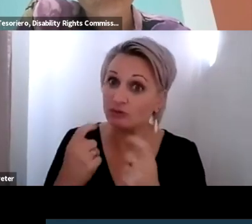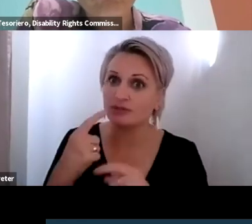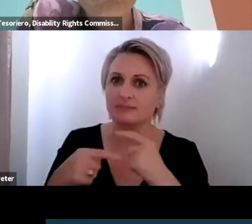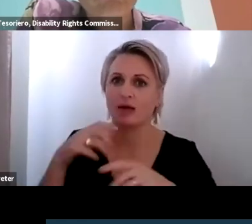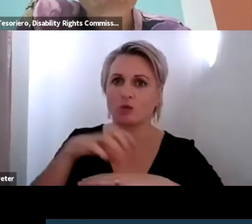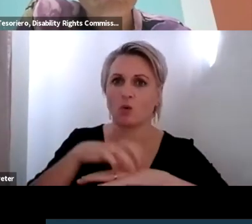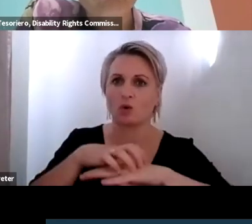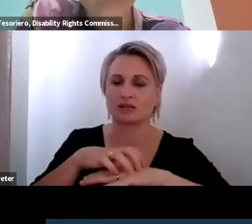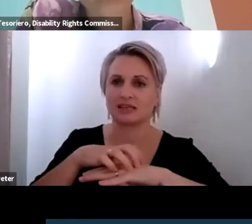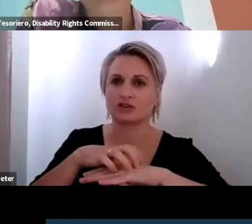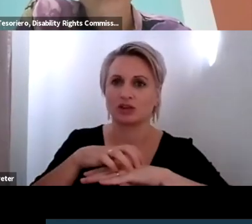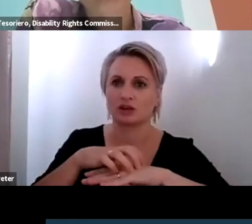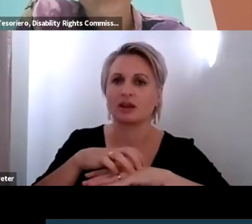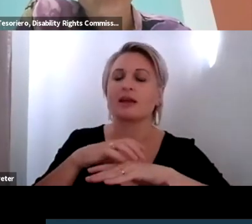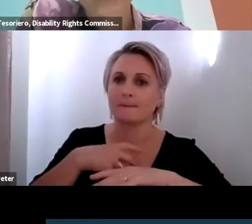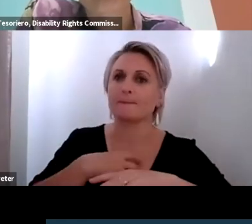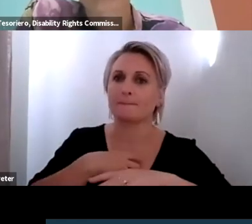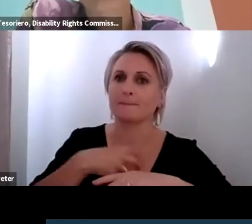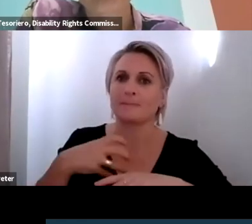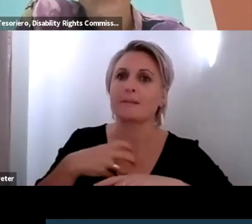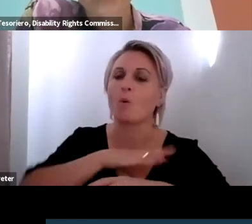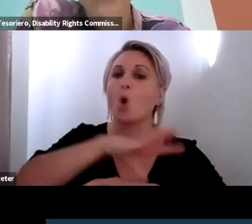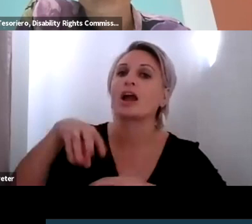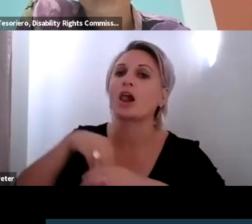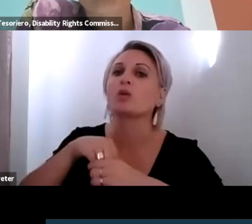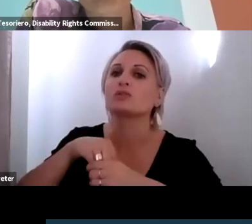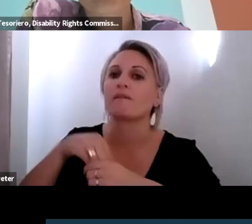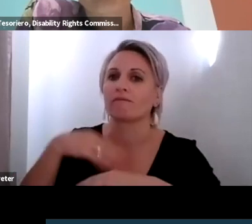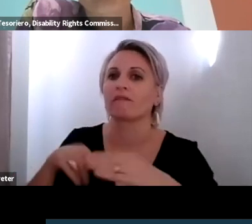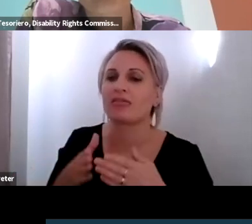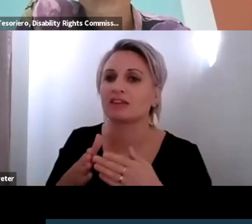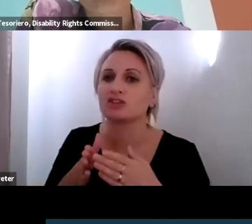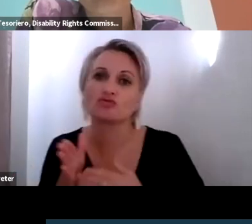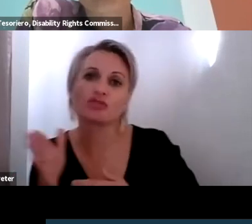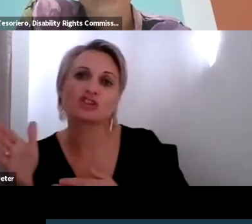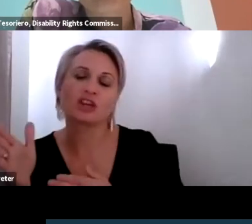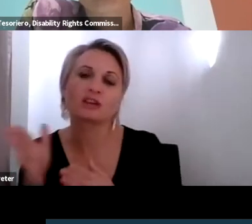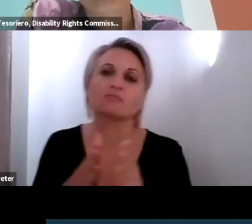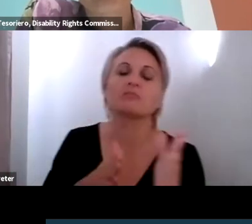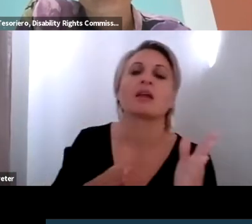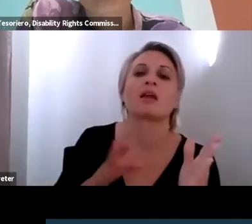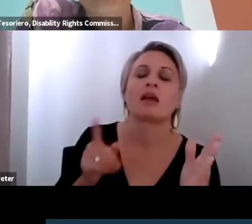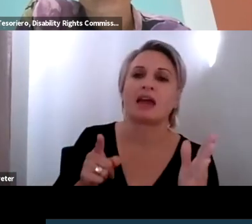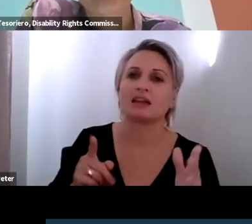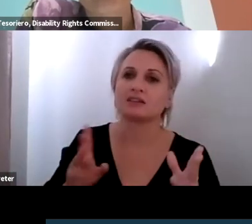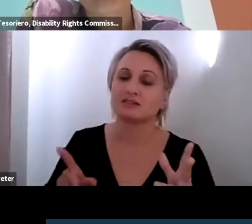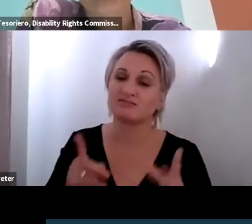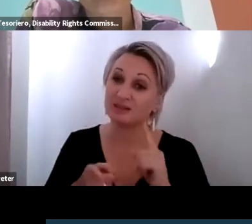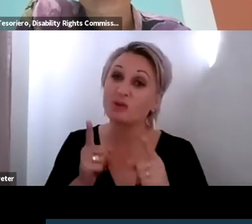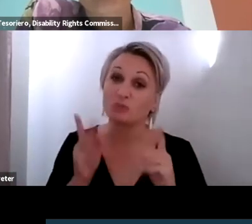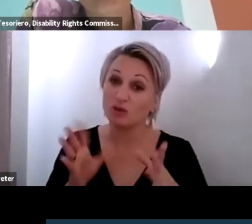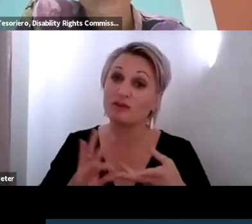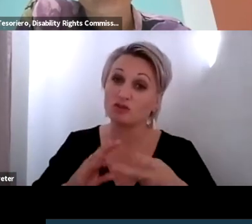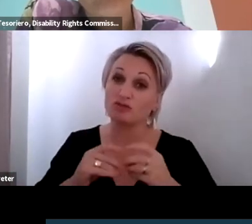organisation going in this direction, and then having, you know, created that sort of tension, as Melissa